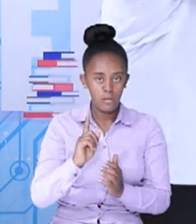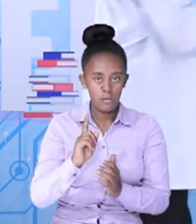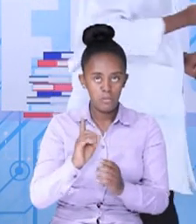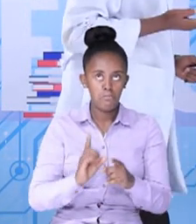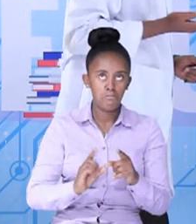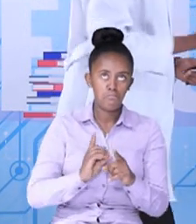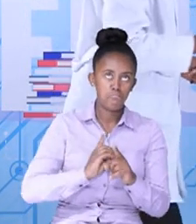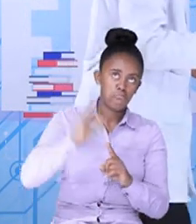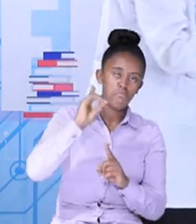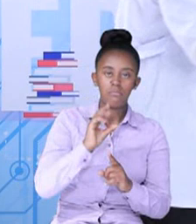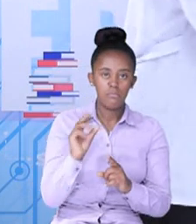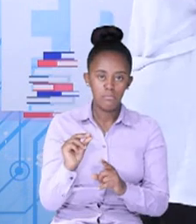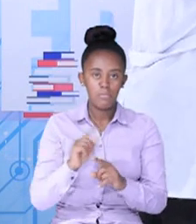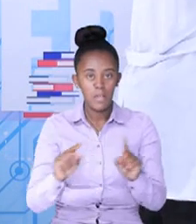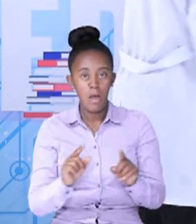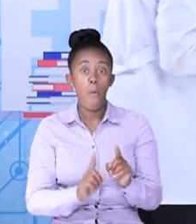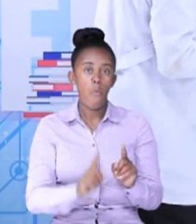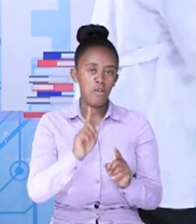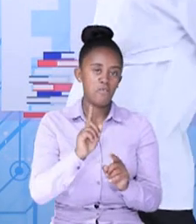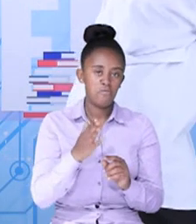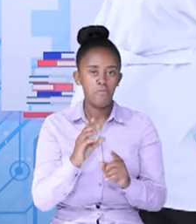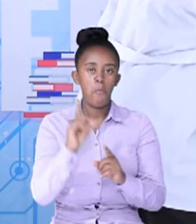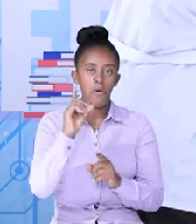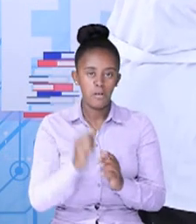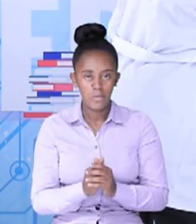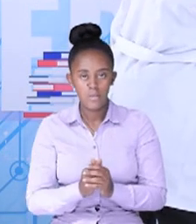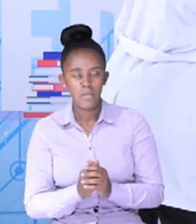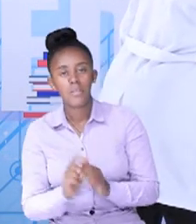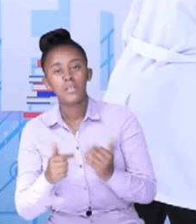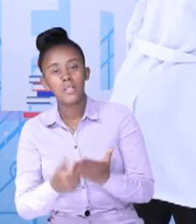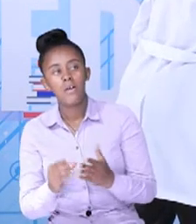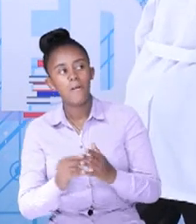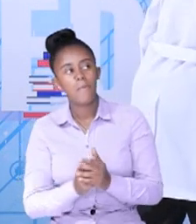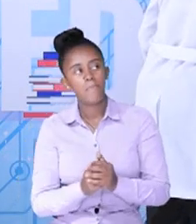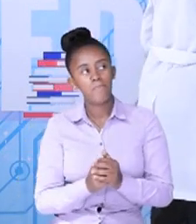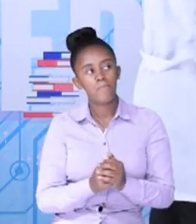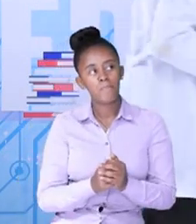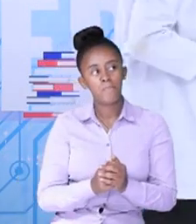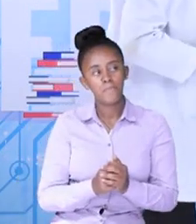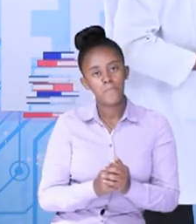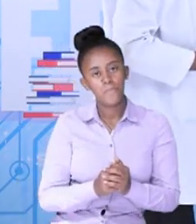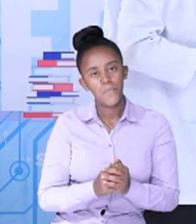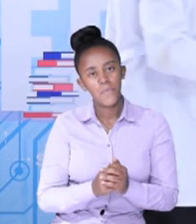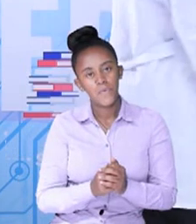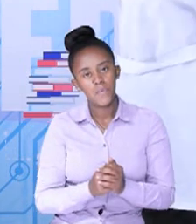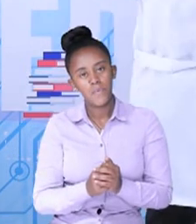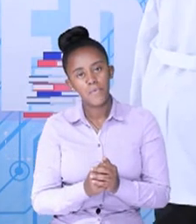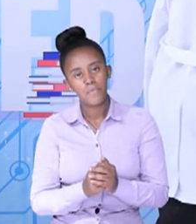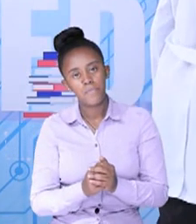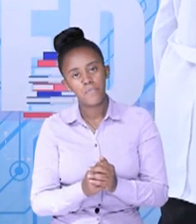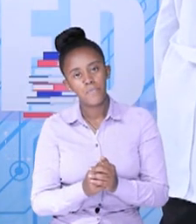directly upward, but it's gradually moving upward. Therefore, it's moving upward and reaches here. While it reaches